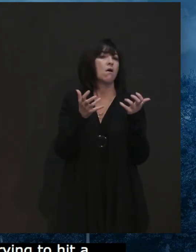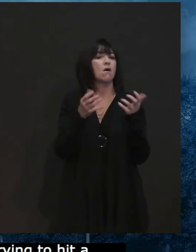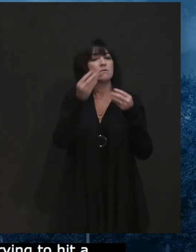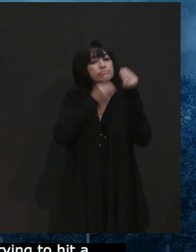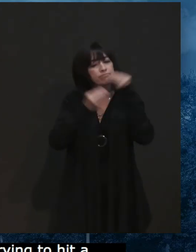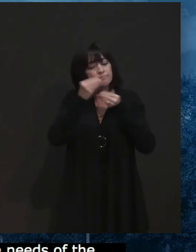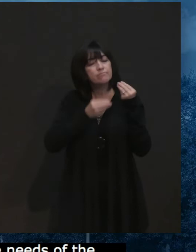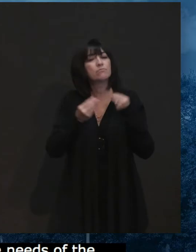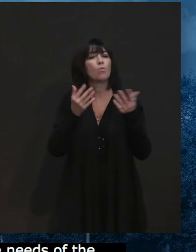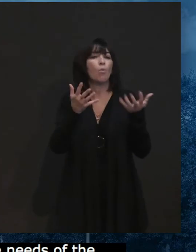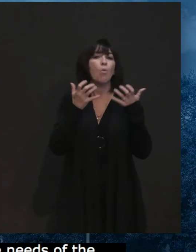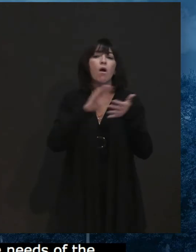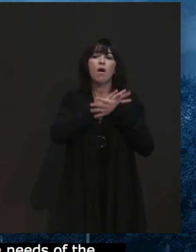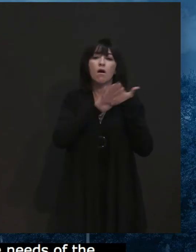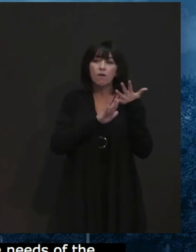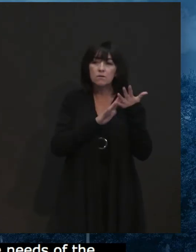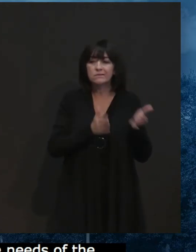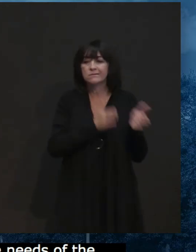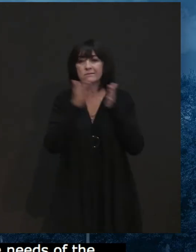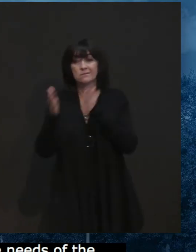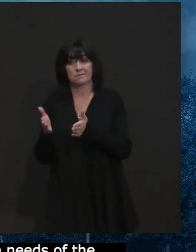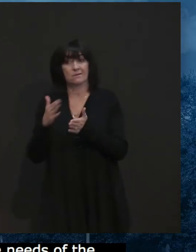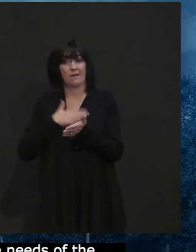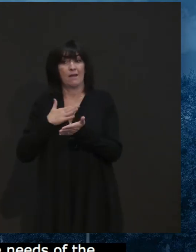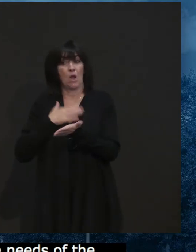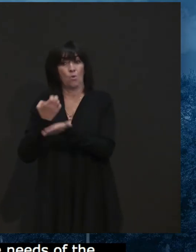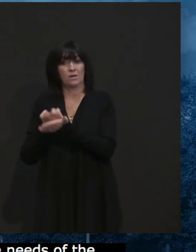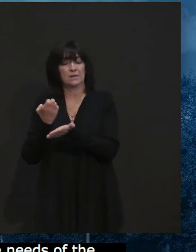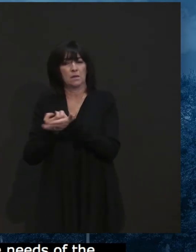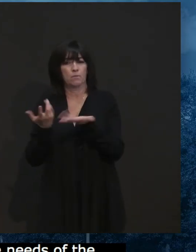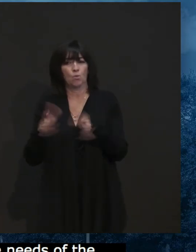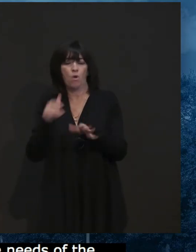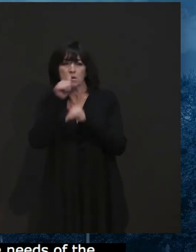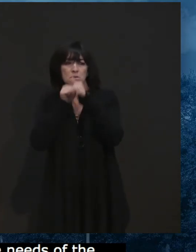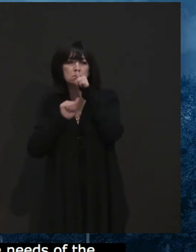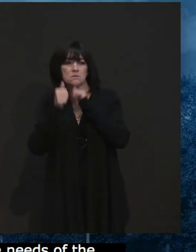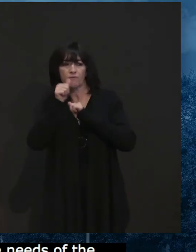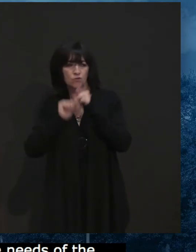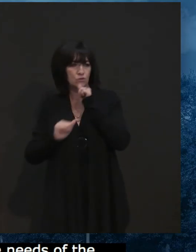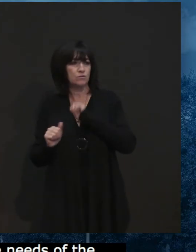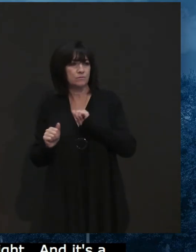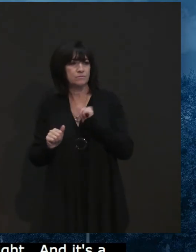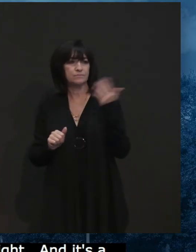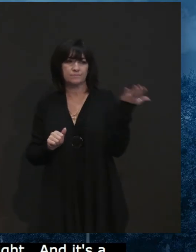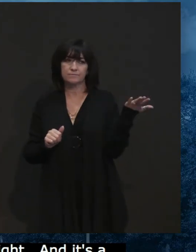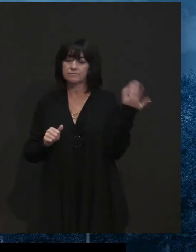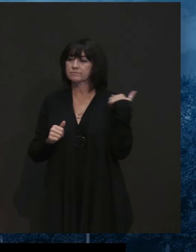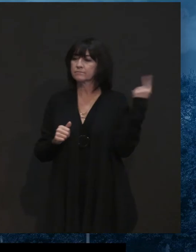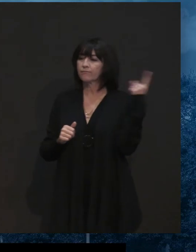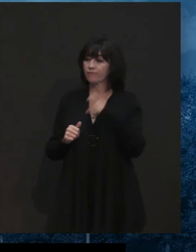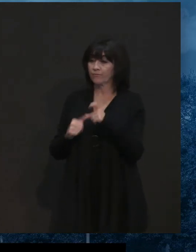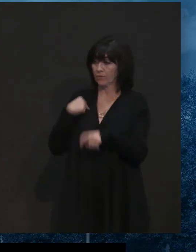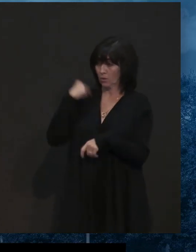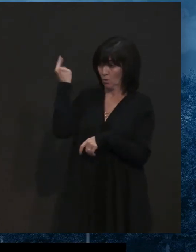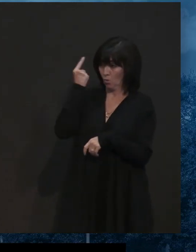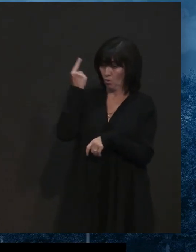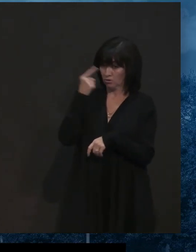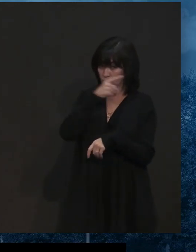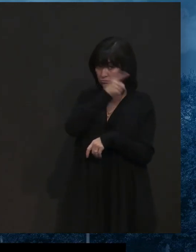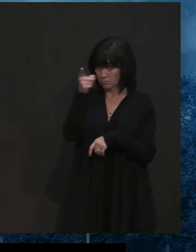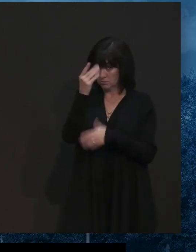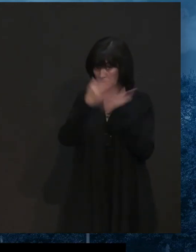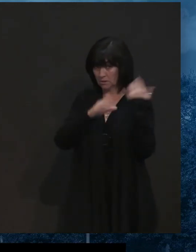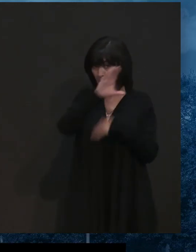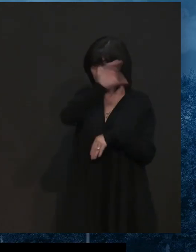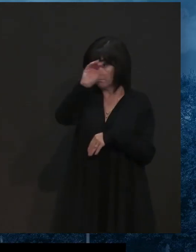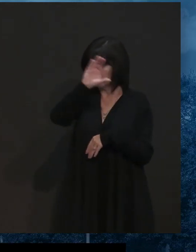a strong economy, right? And it's a tough call. Well, I'm wondering if businesses should brace for another shutdown of any kind.